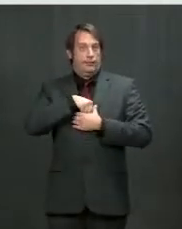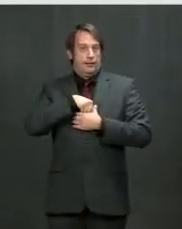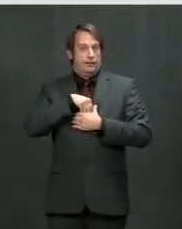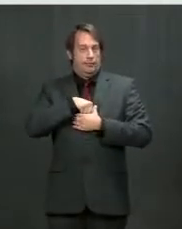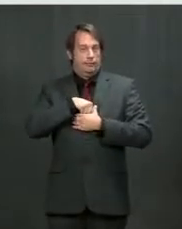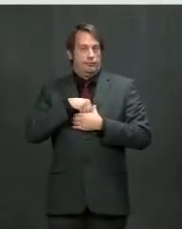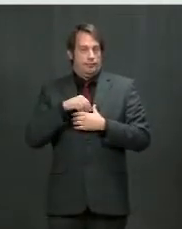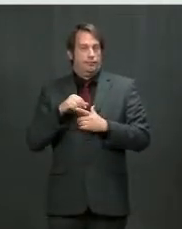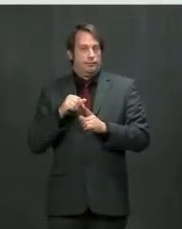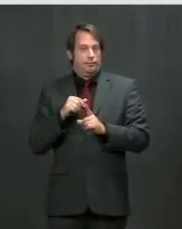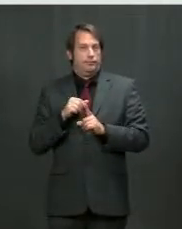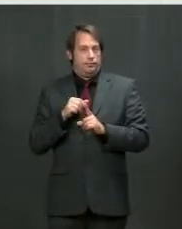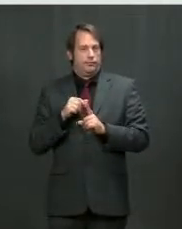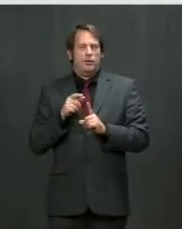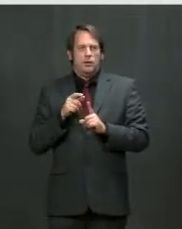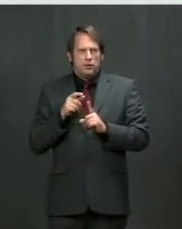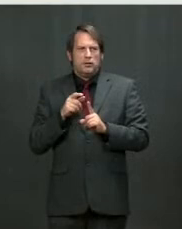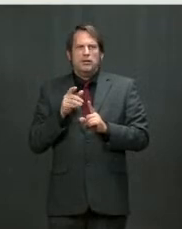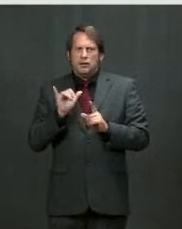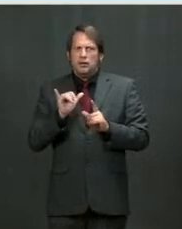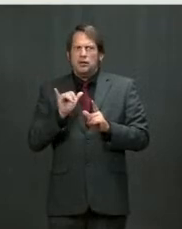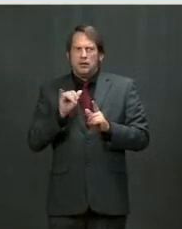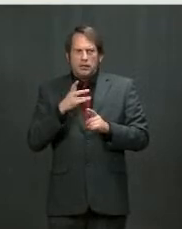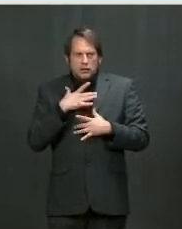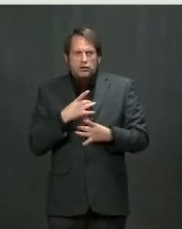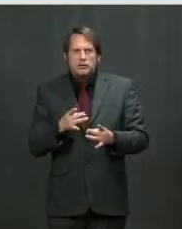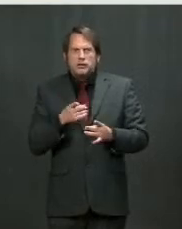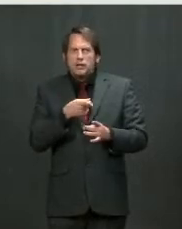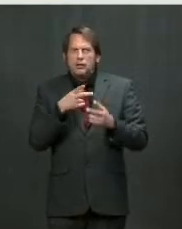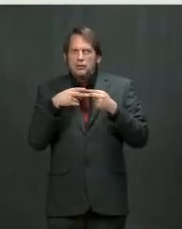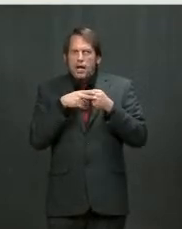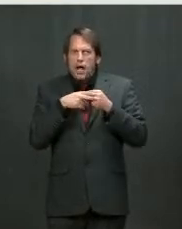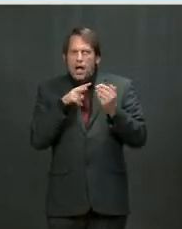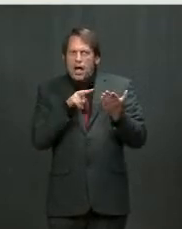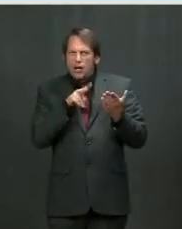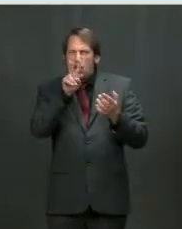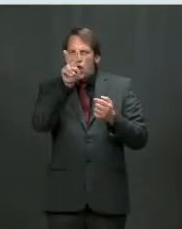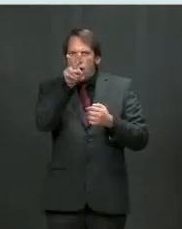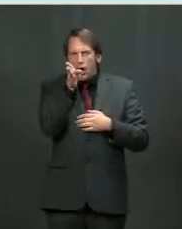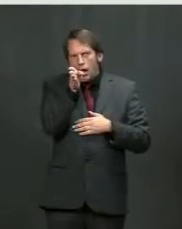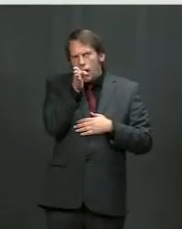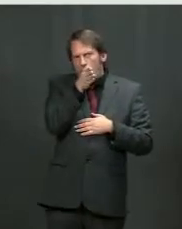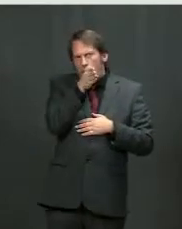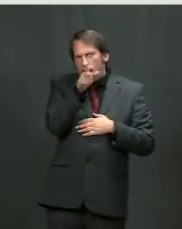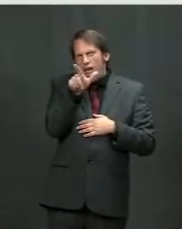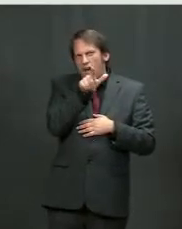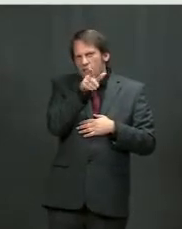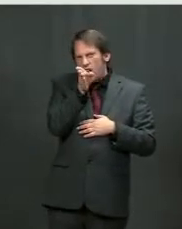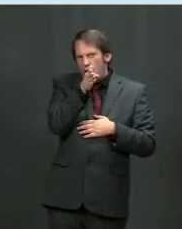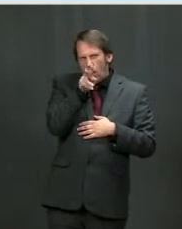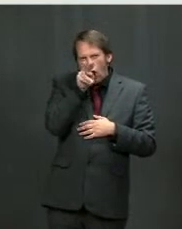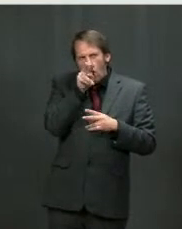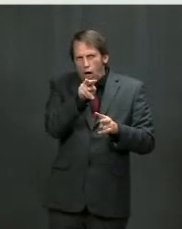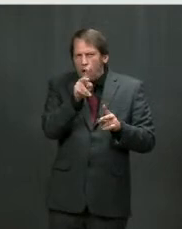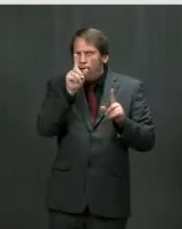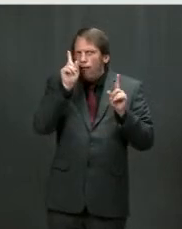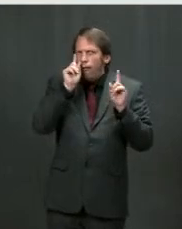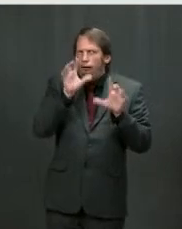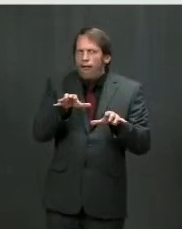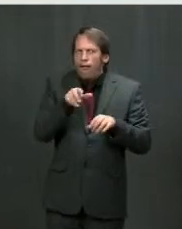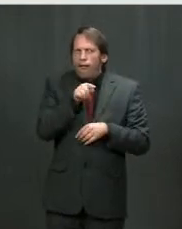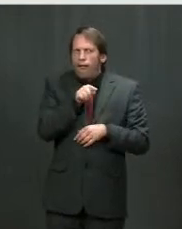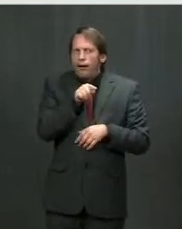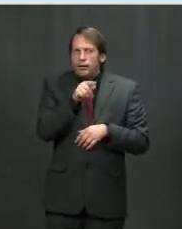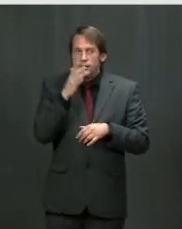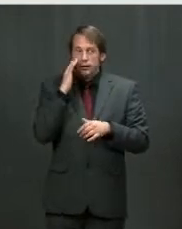very striking slide. Take a look at the left-hand part of the slide at the level of this neutralization. Then look